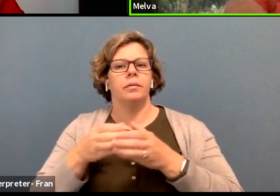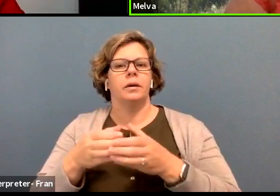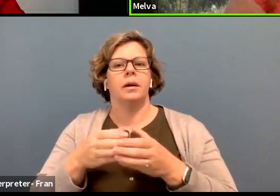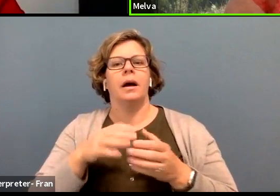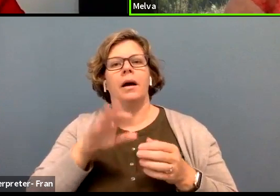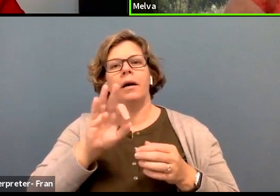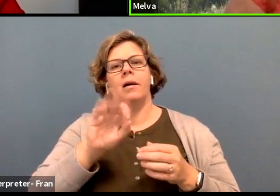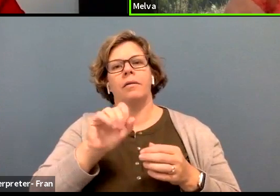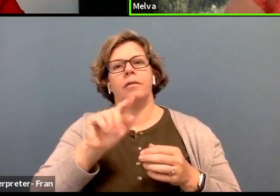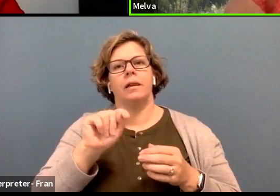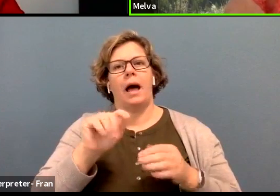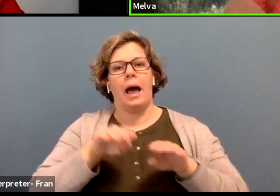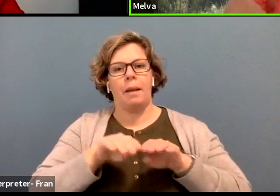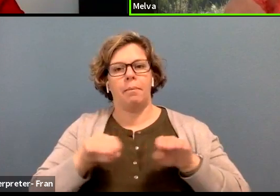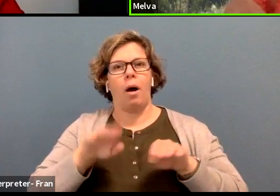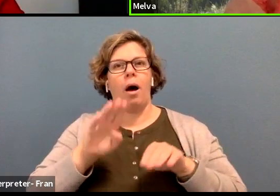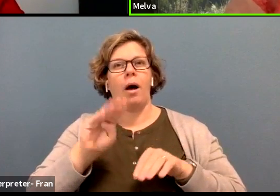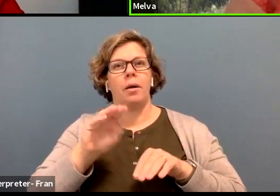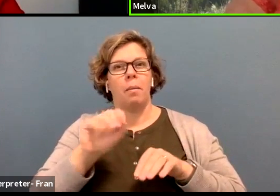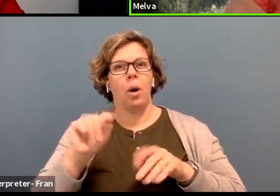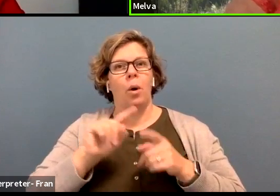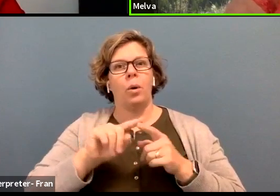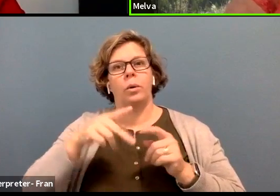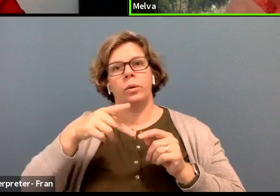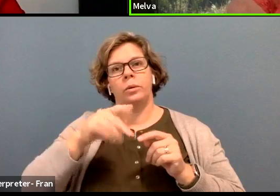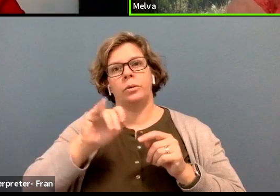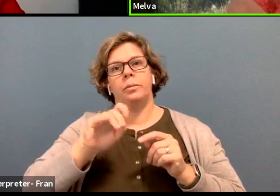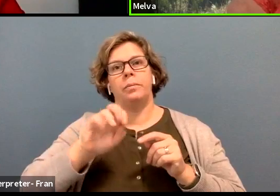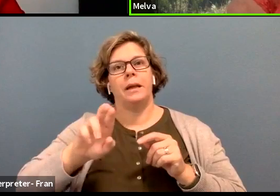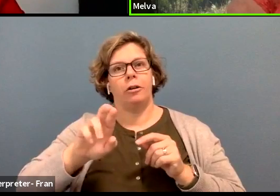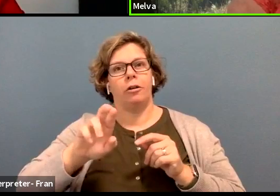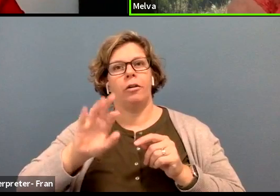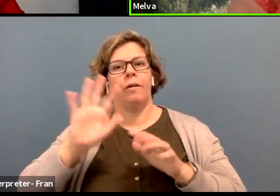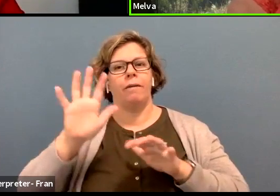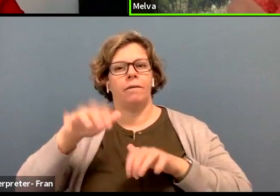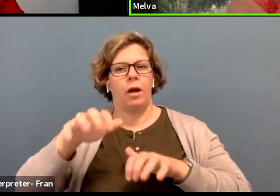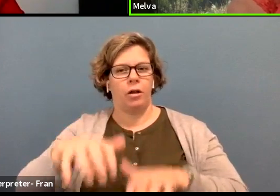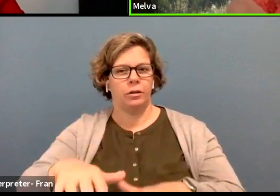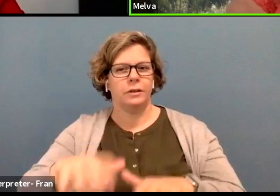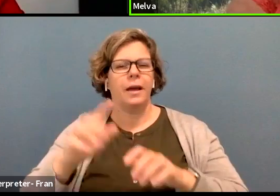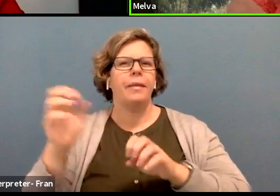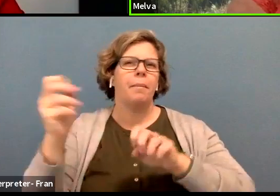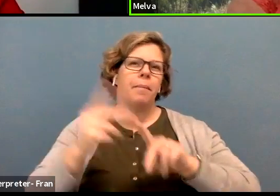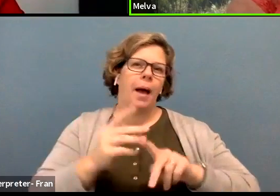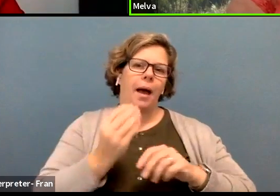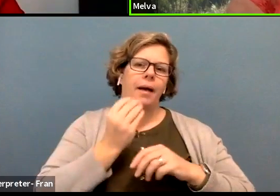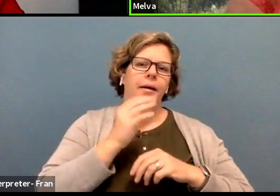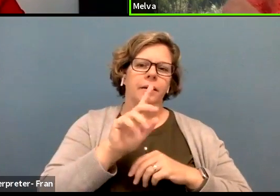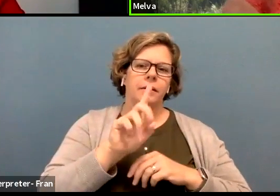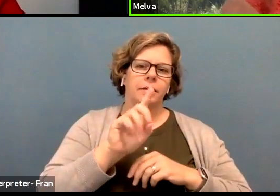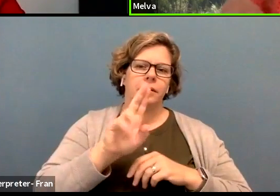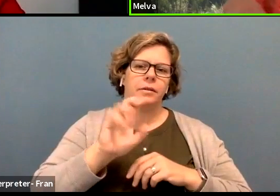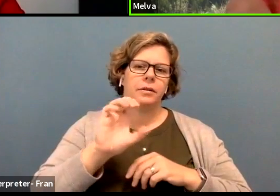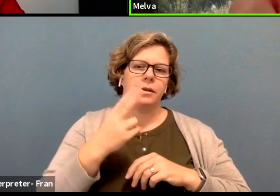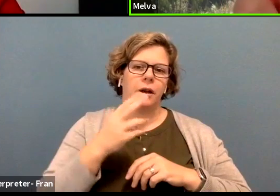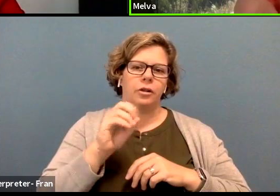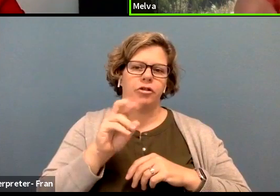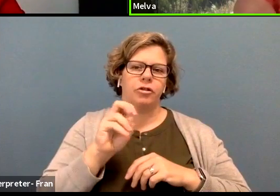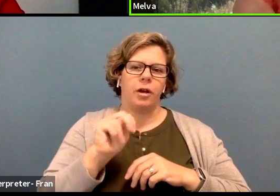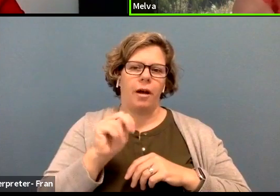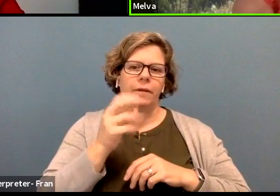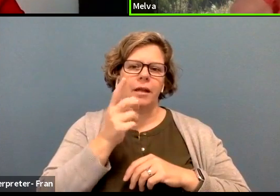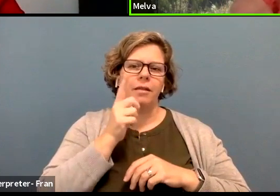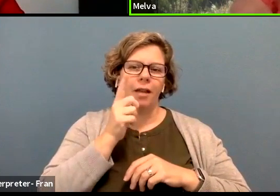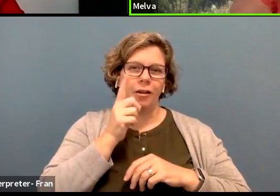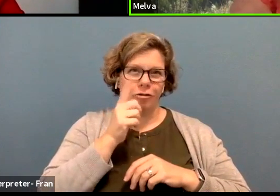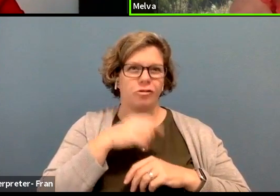up to Pillar Falls and then come back and have a Dutch oven lunch I'd like to be able to start doing that again. That was